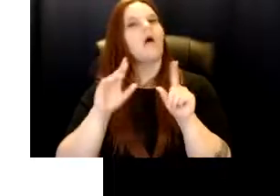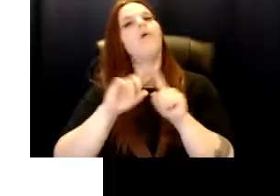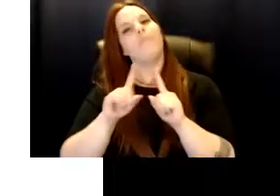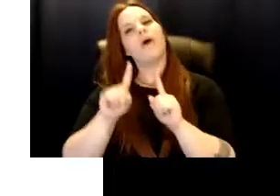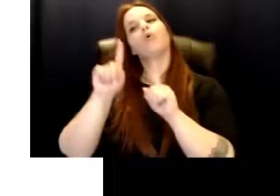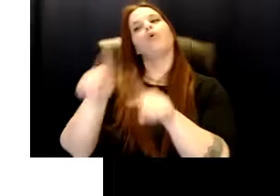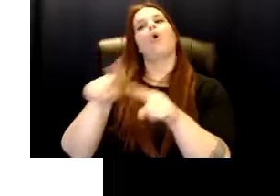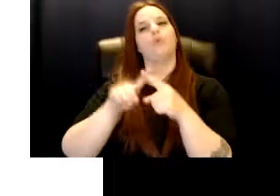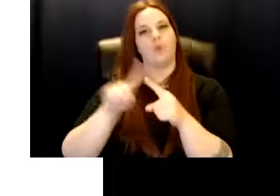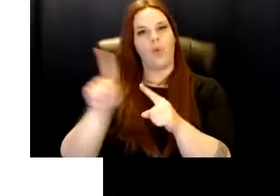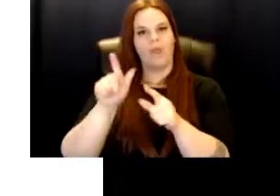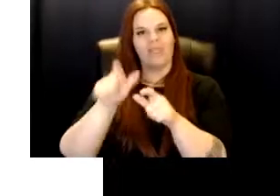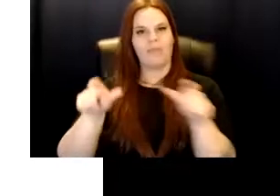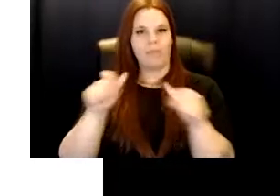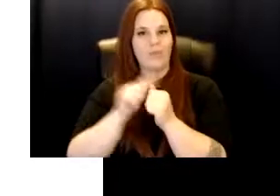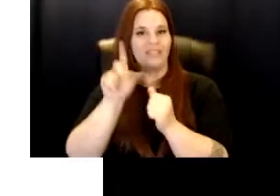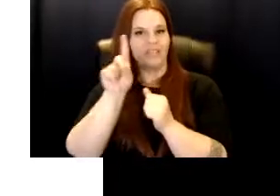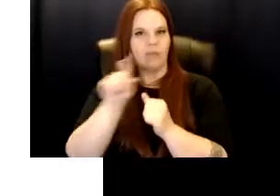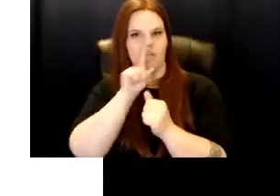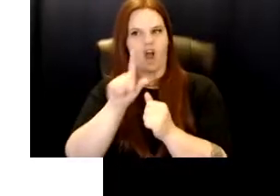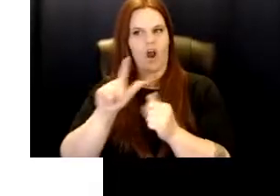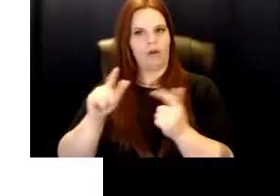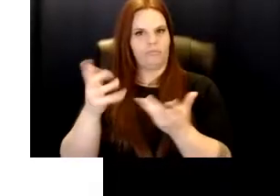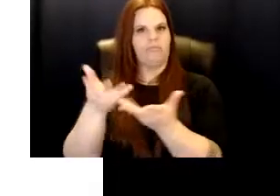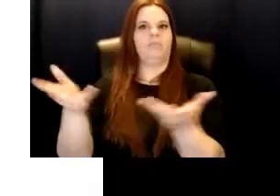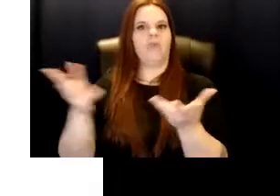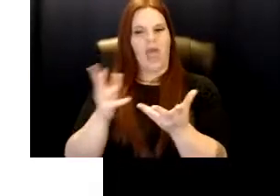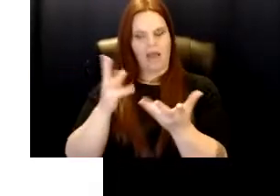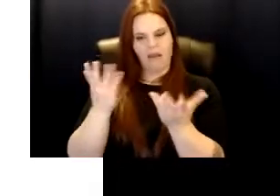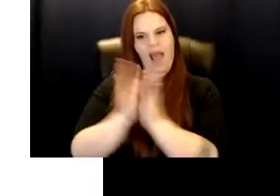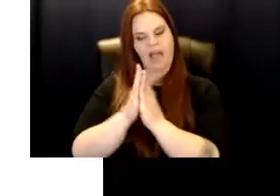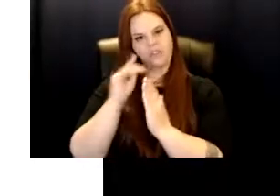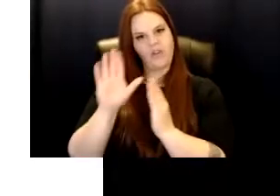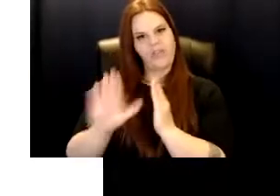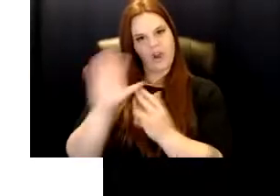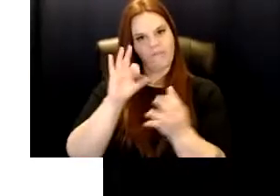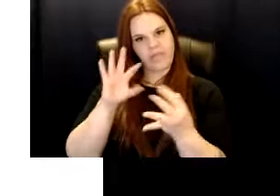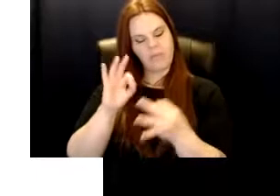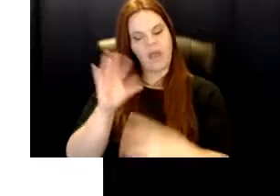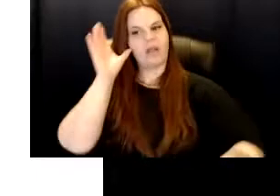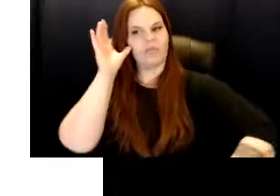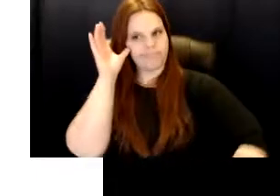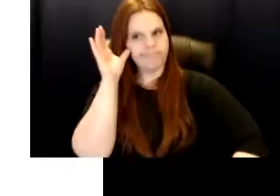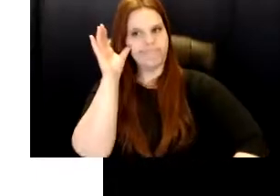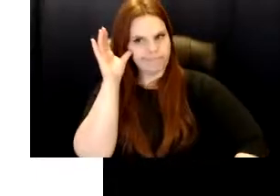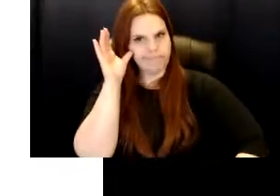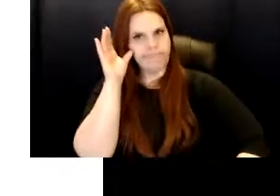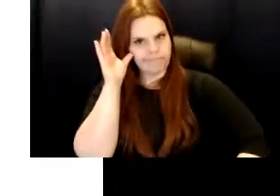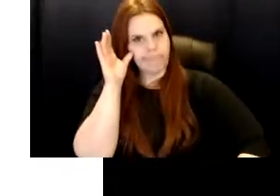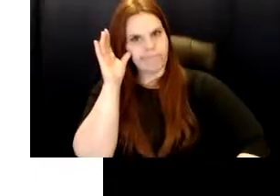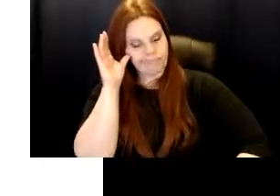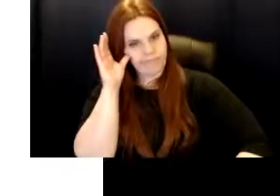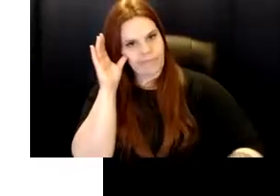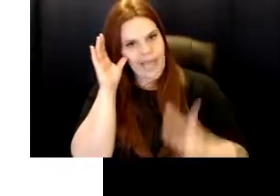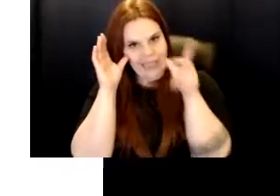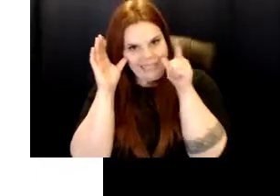are, and to get their input and to seek it, to listen to it. And that there was this need